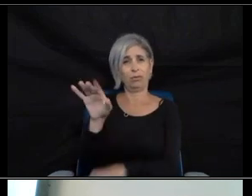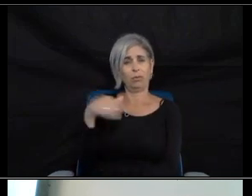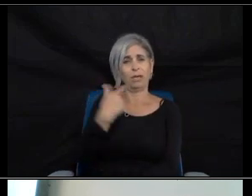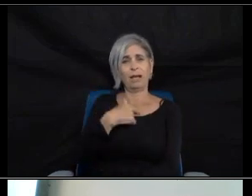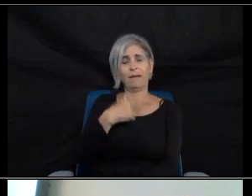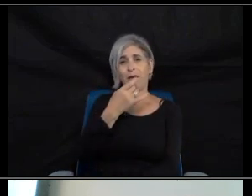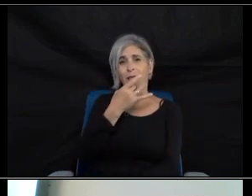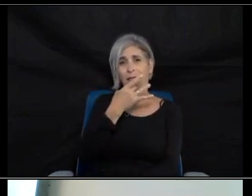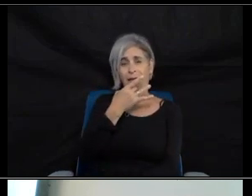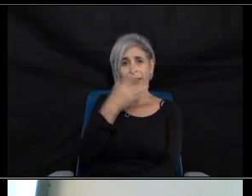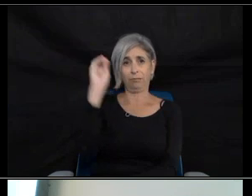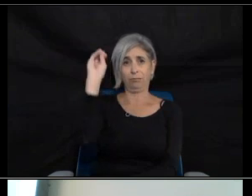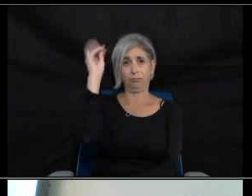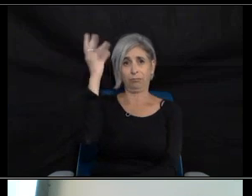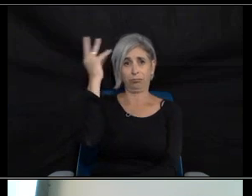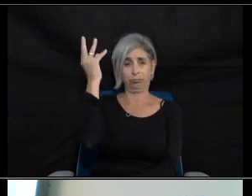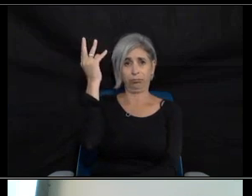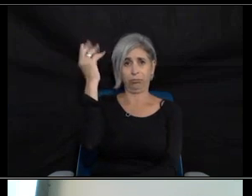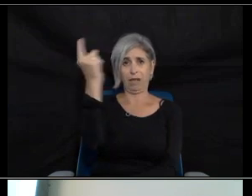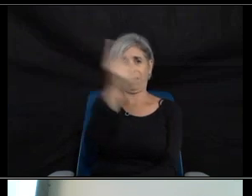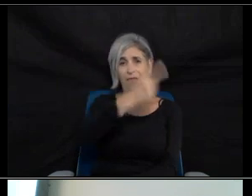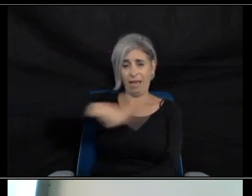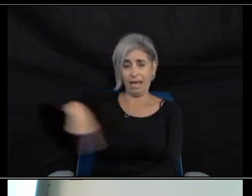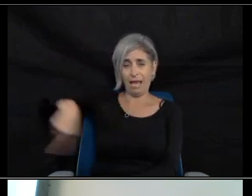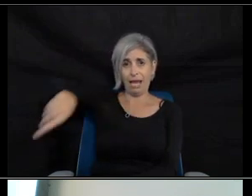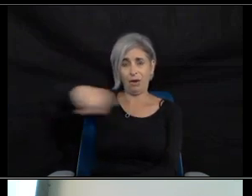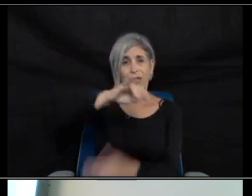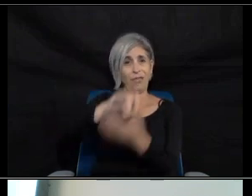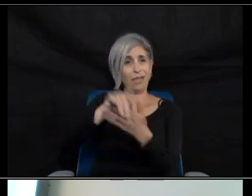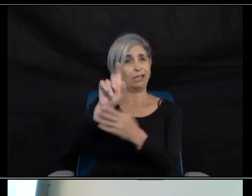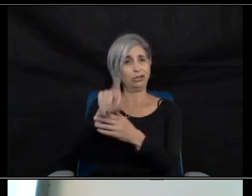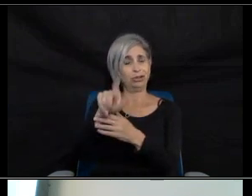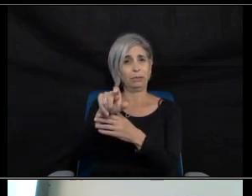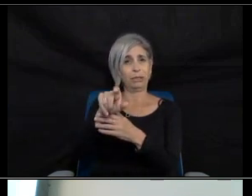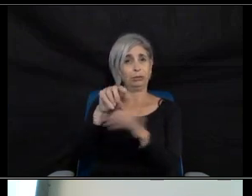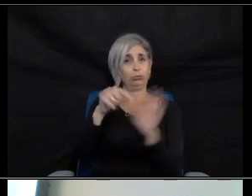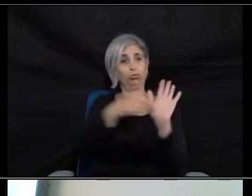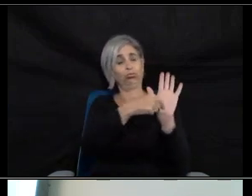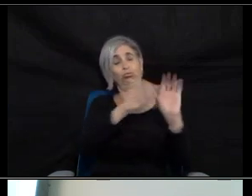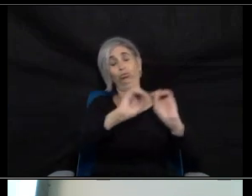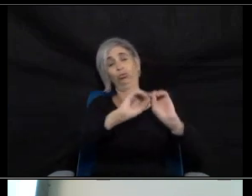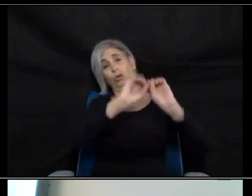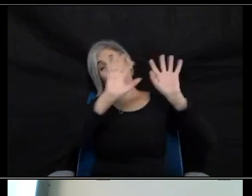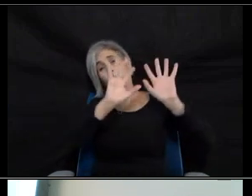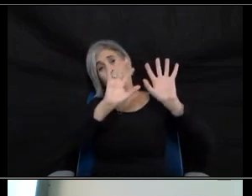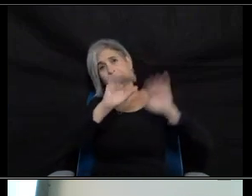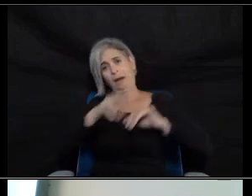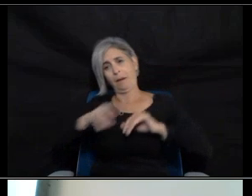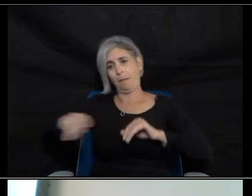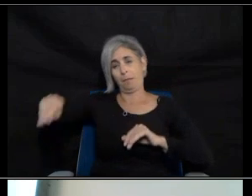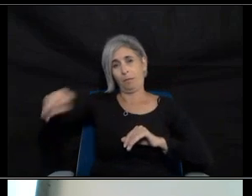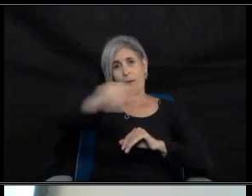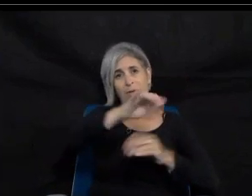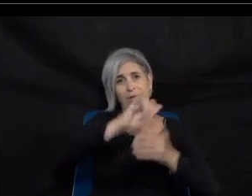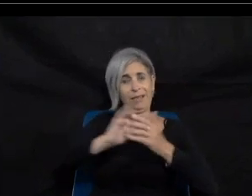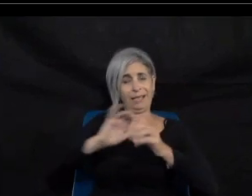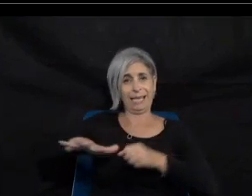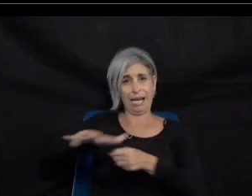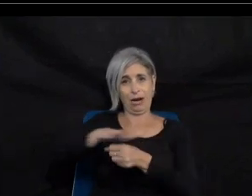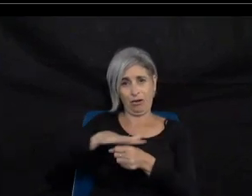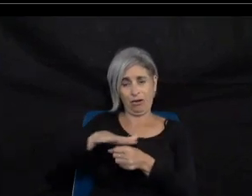is around the area, which should be illuminating over properties in the area of